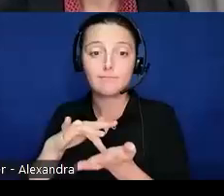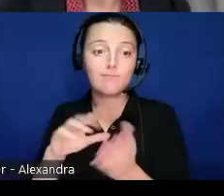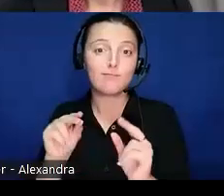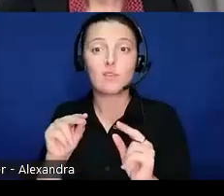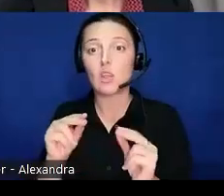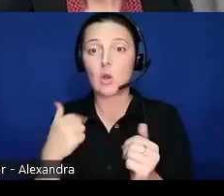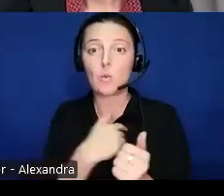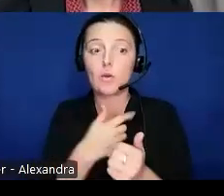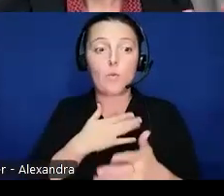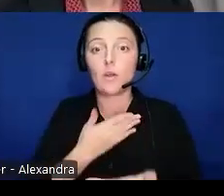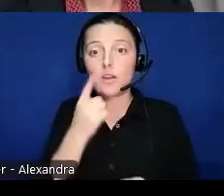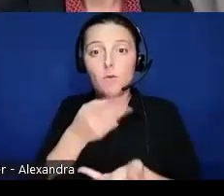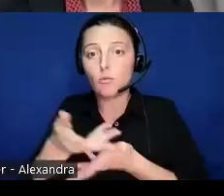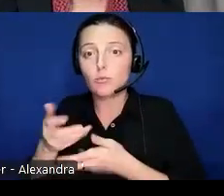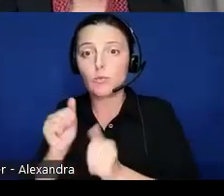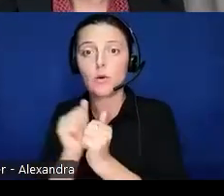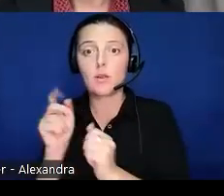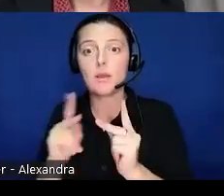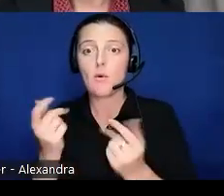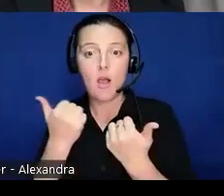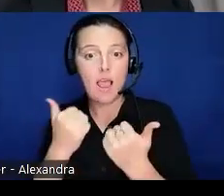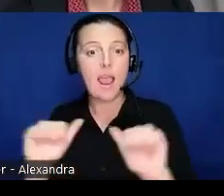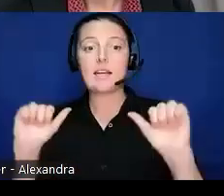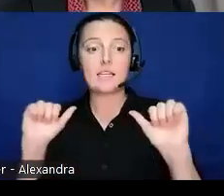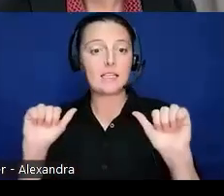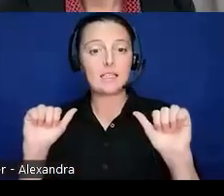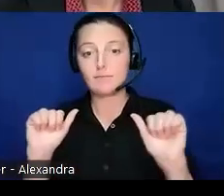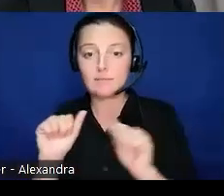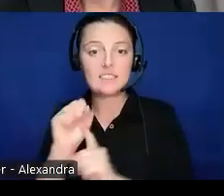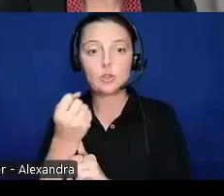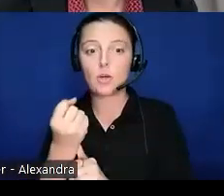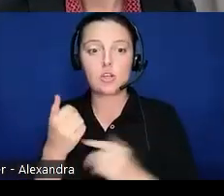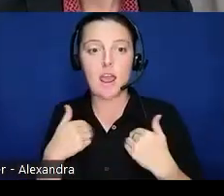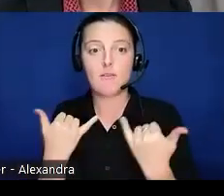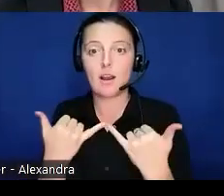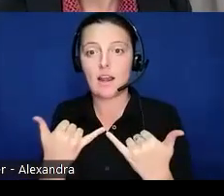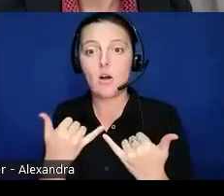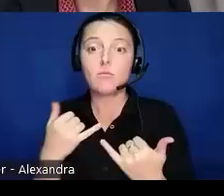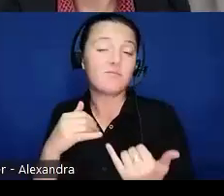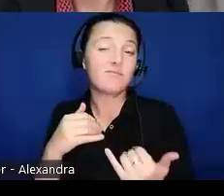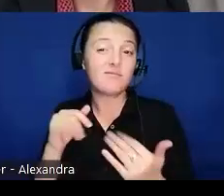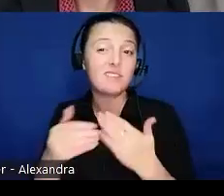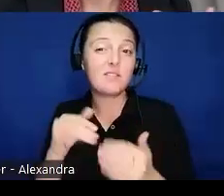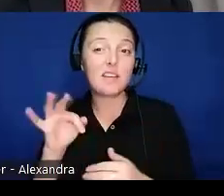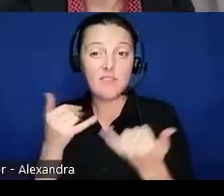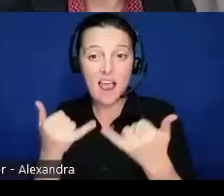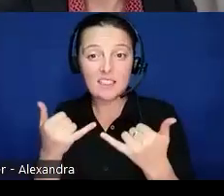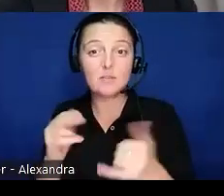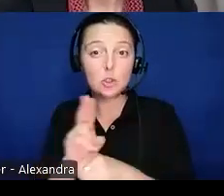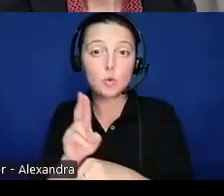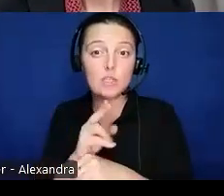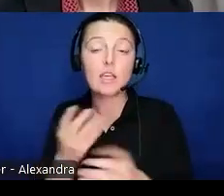and showing them that we actually really want them to continue to be alive. We want to help them protect